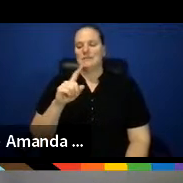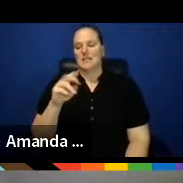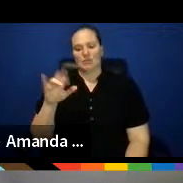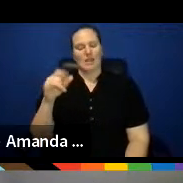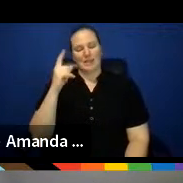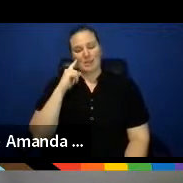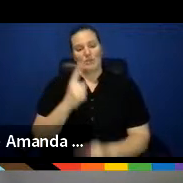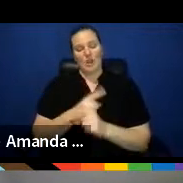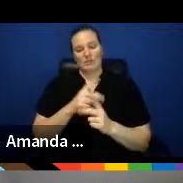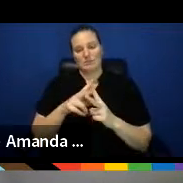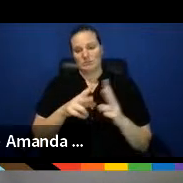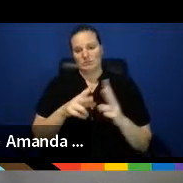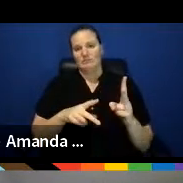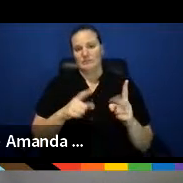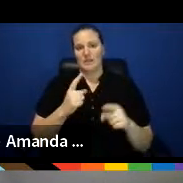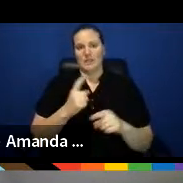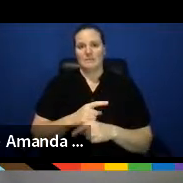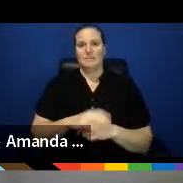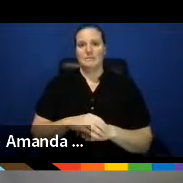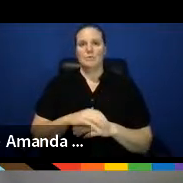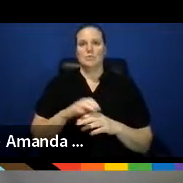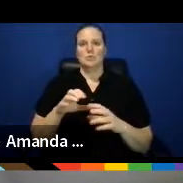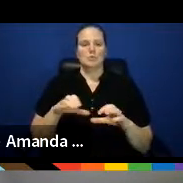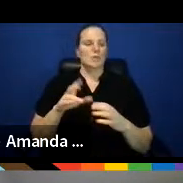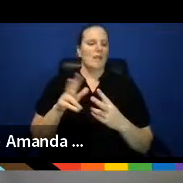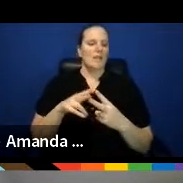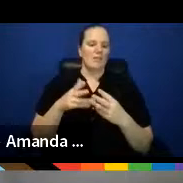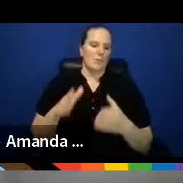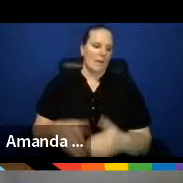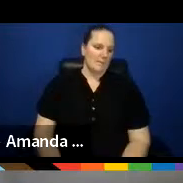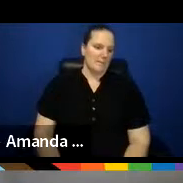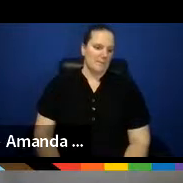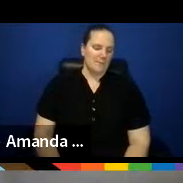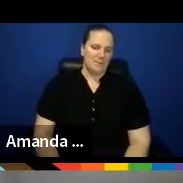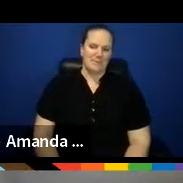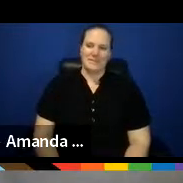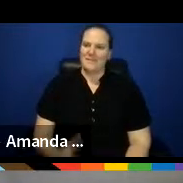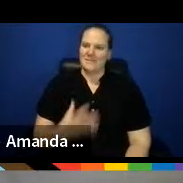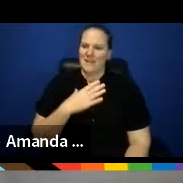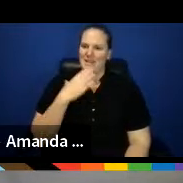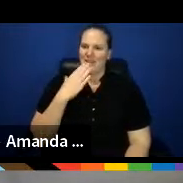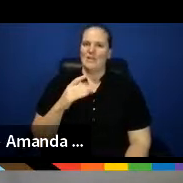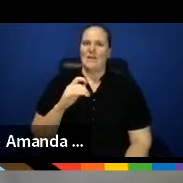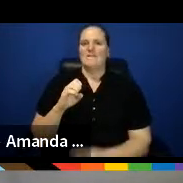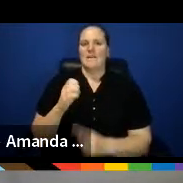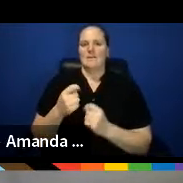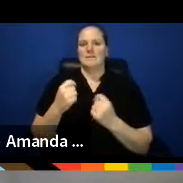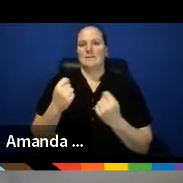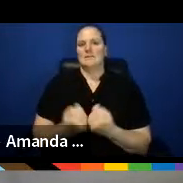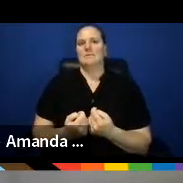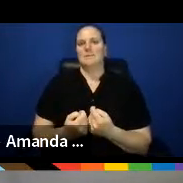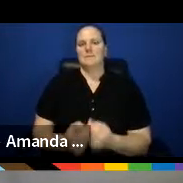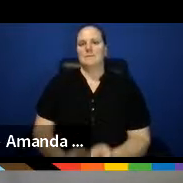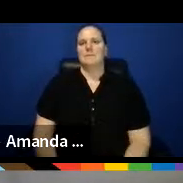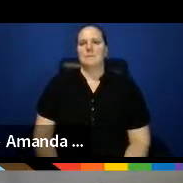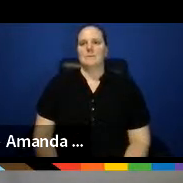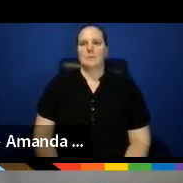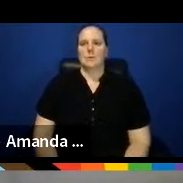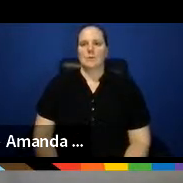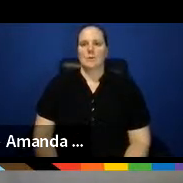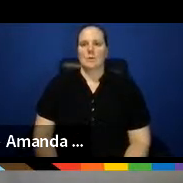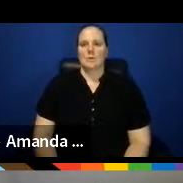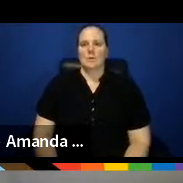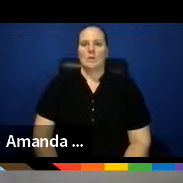right. Again, we'll do it either way. Great. Well, thank you, environmental team. We need to move next